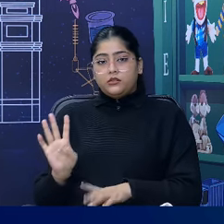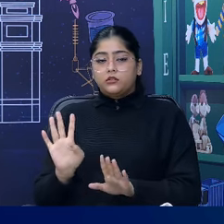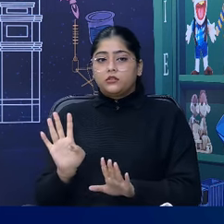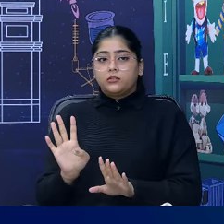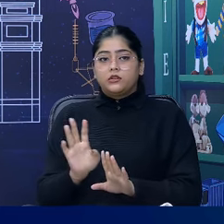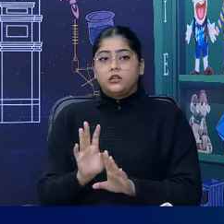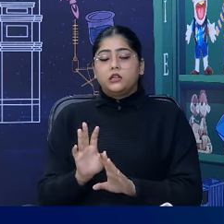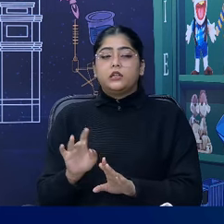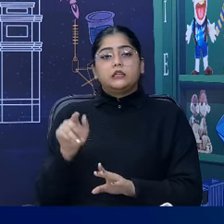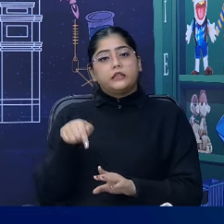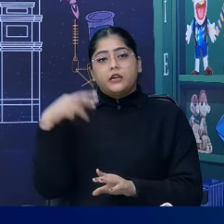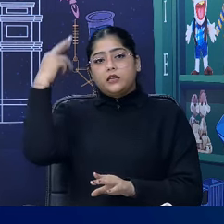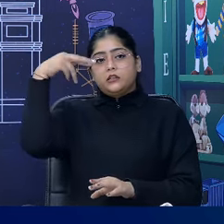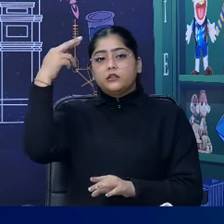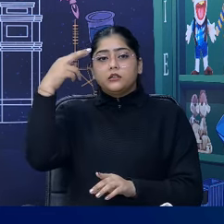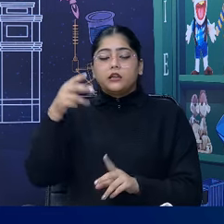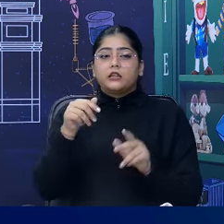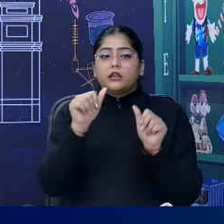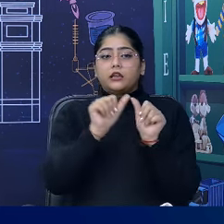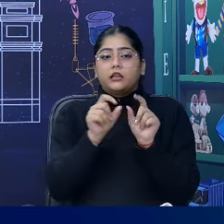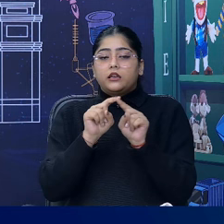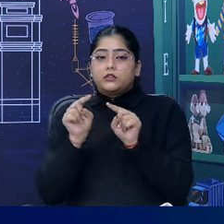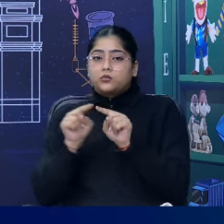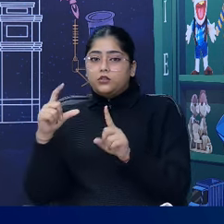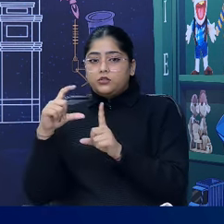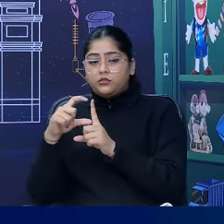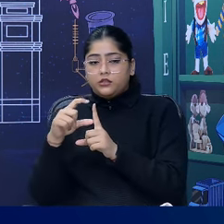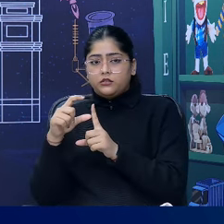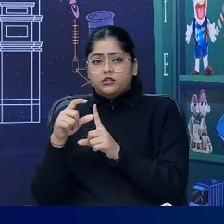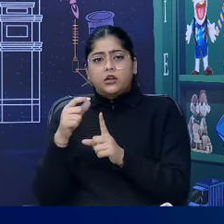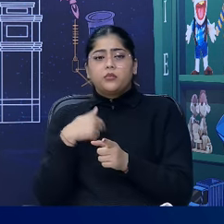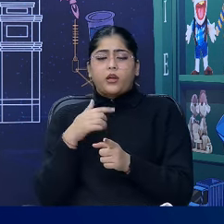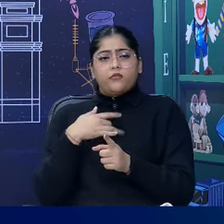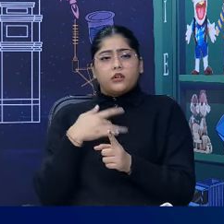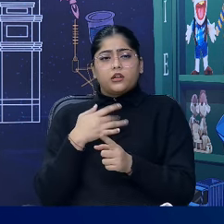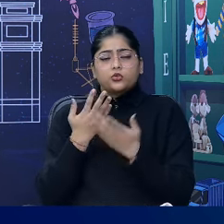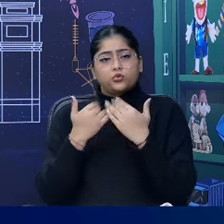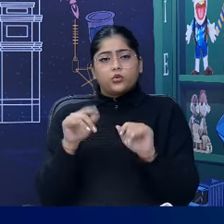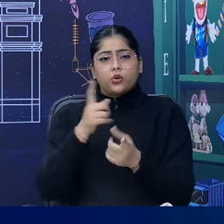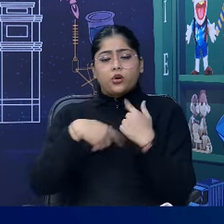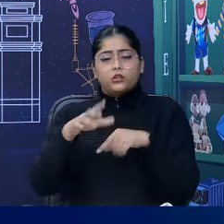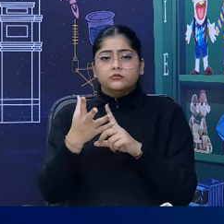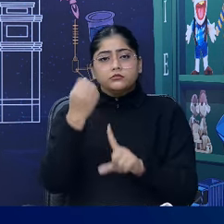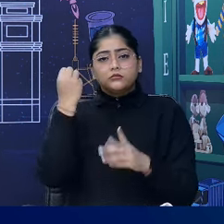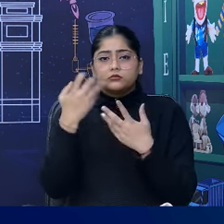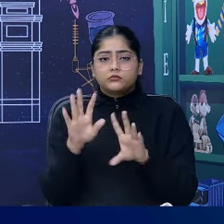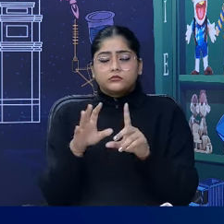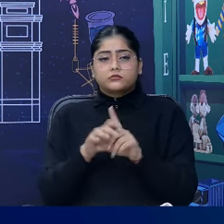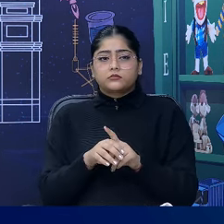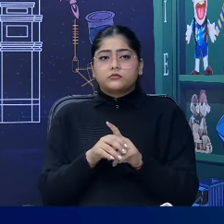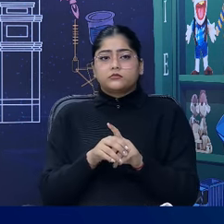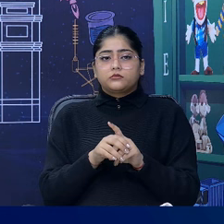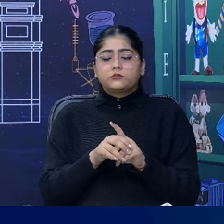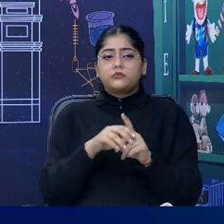hai. That is why A is equal to D. I think bachchon ko ye clear ho gaya ki equivalent sets kaun se hote